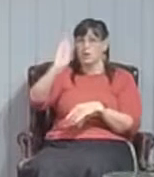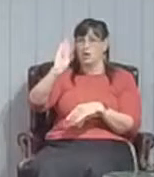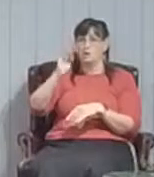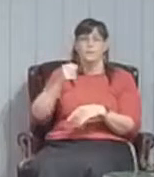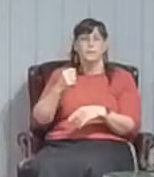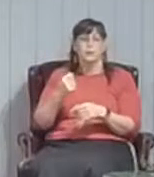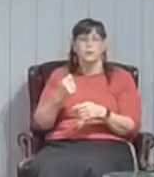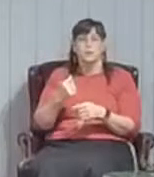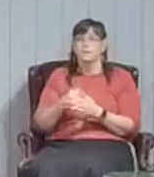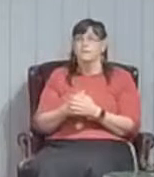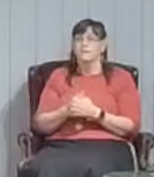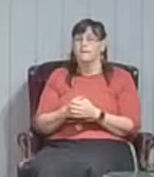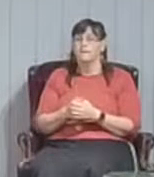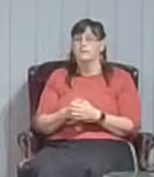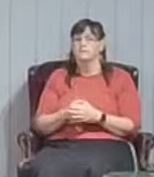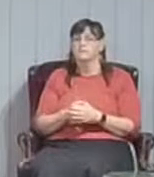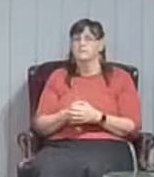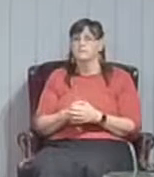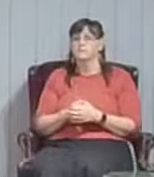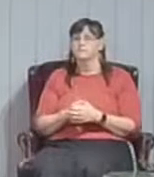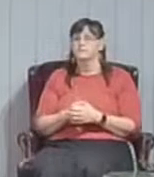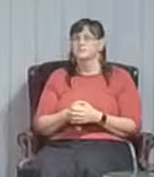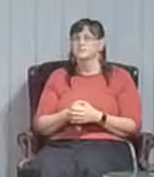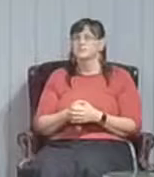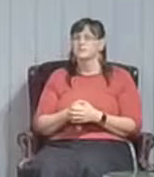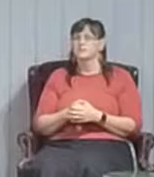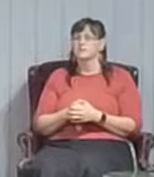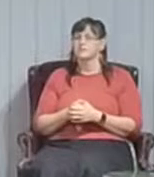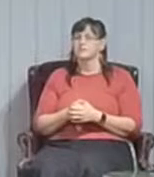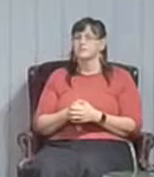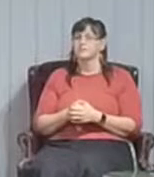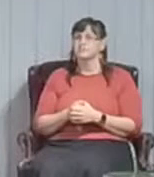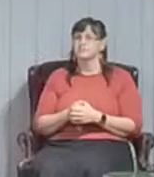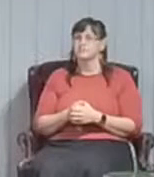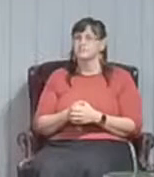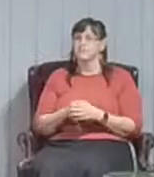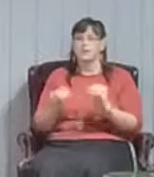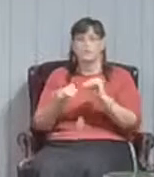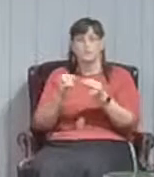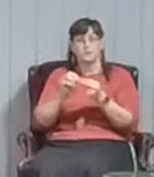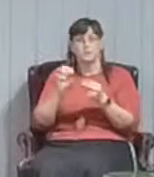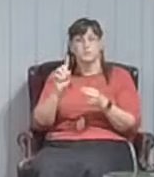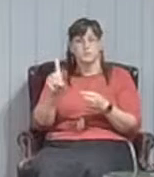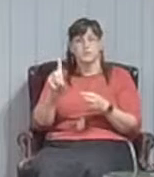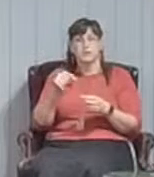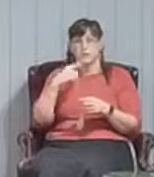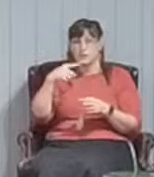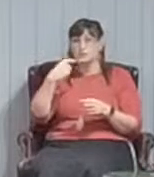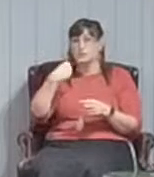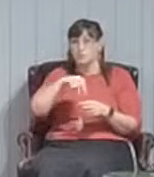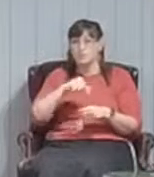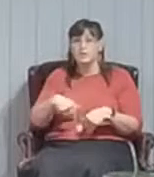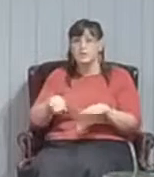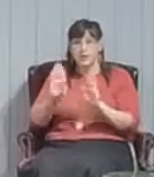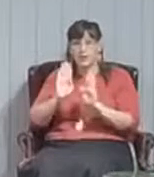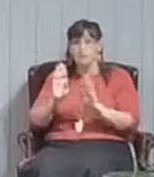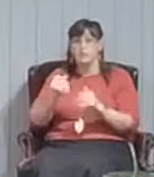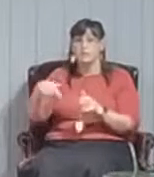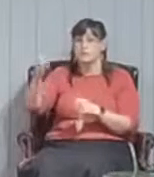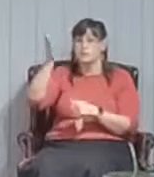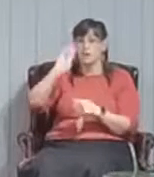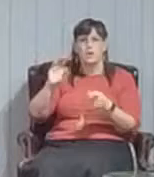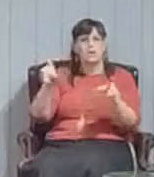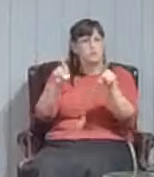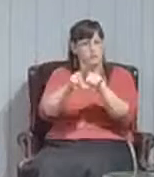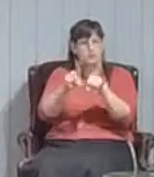We sacrifice. I know I'm taking these in not in reverse order of what we're going to see here. But number one, they said, we sacrifice to God. We, just